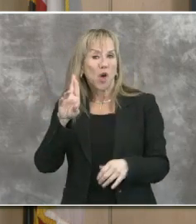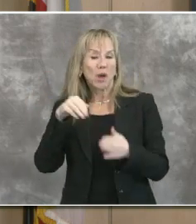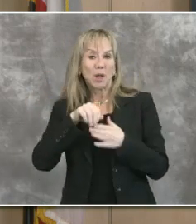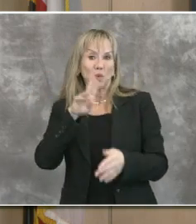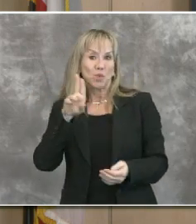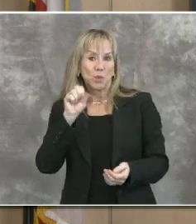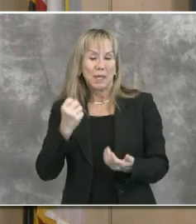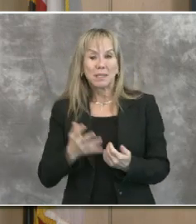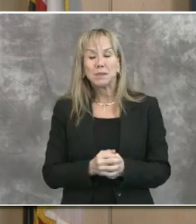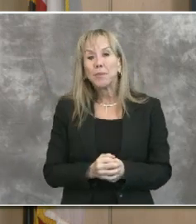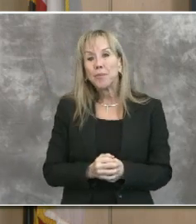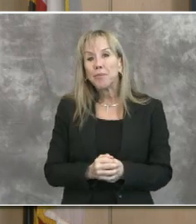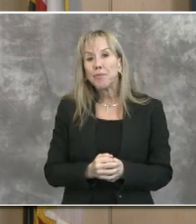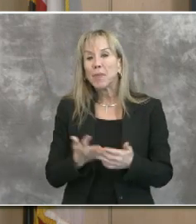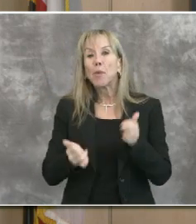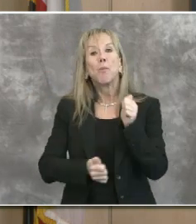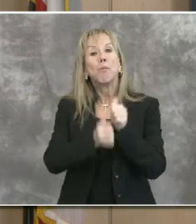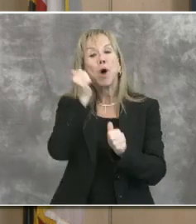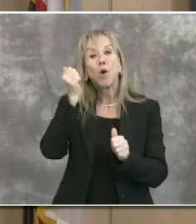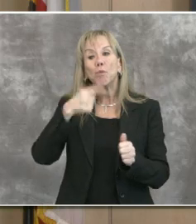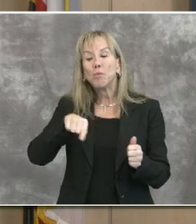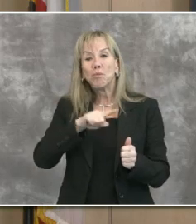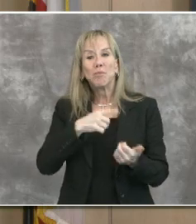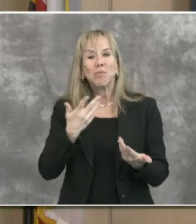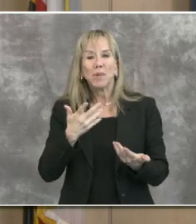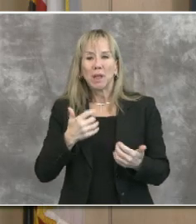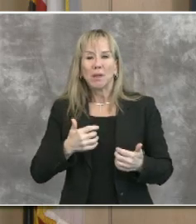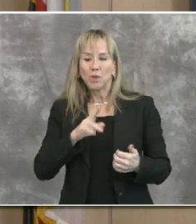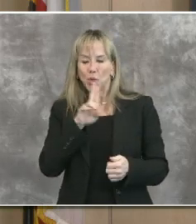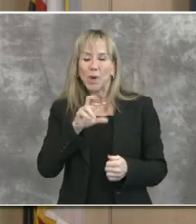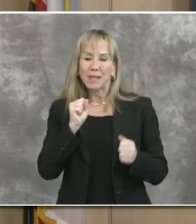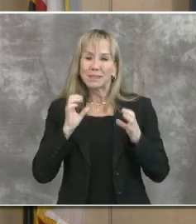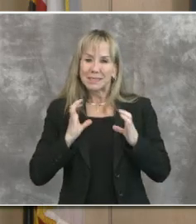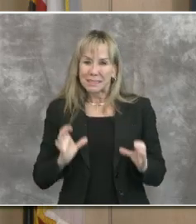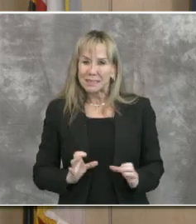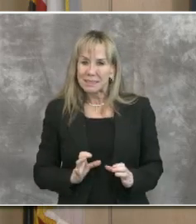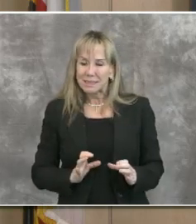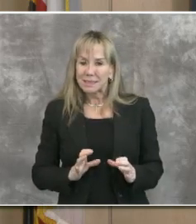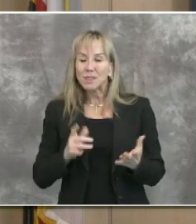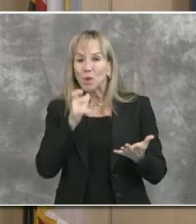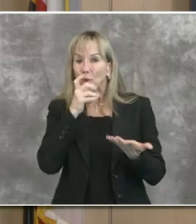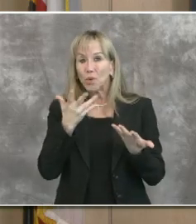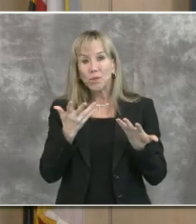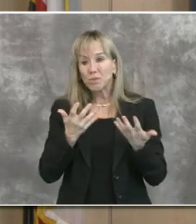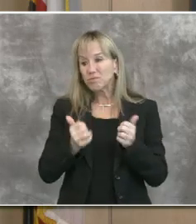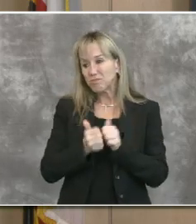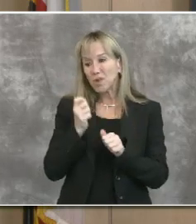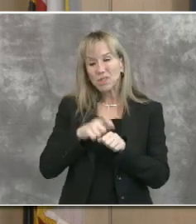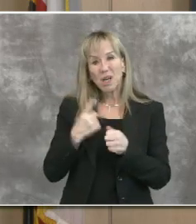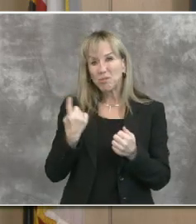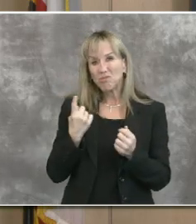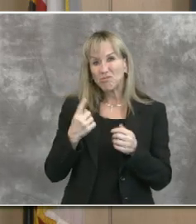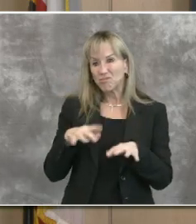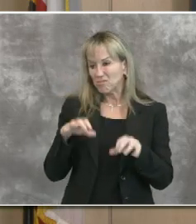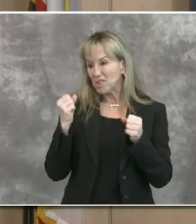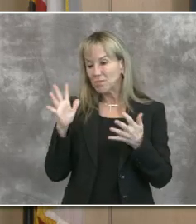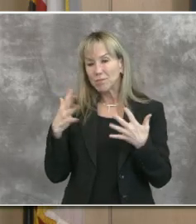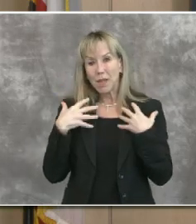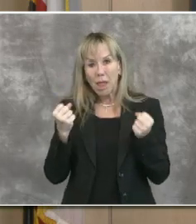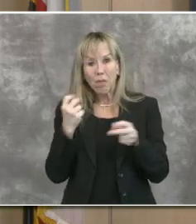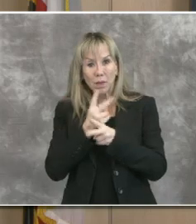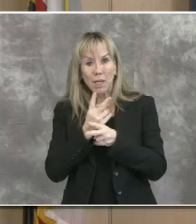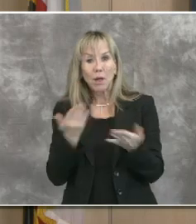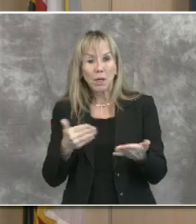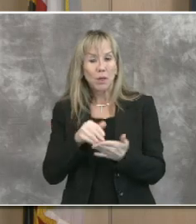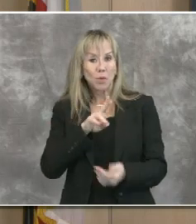as I said, the vast majority of them are U.S. citizens who routinely get their care in the United States. So